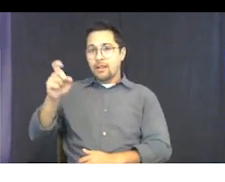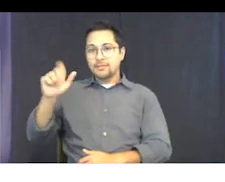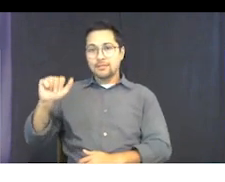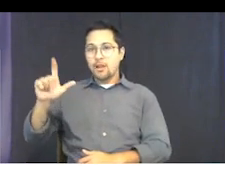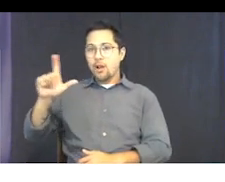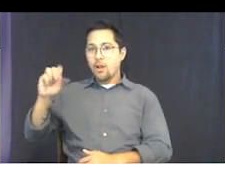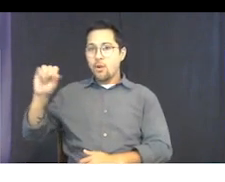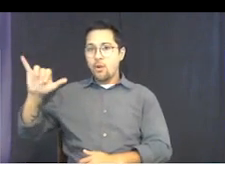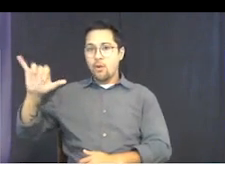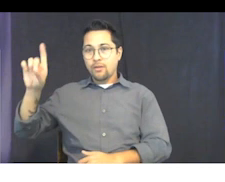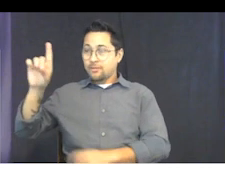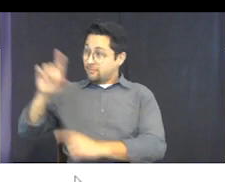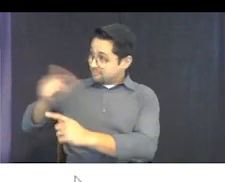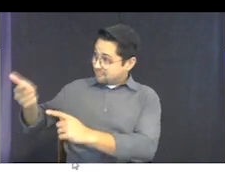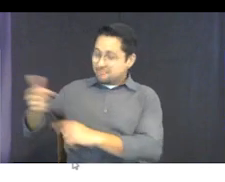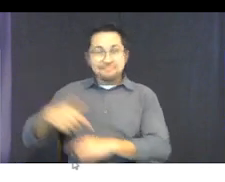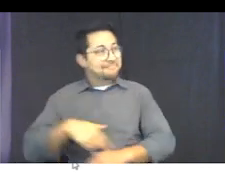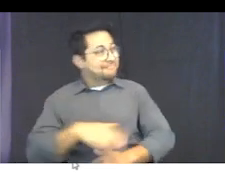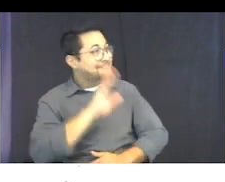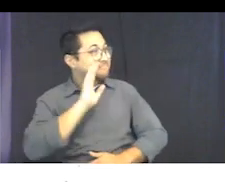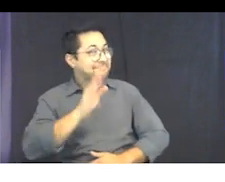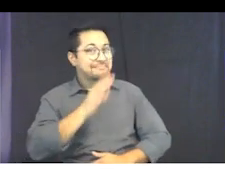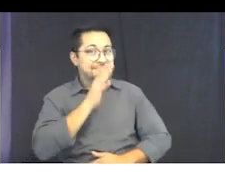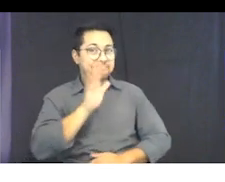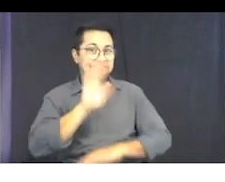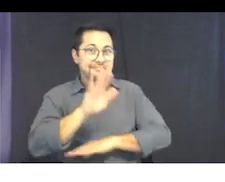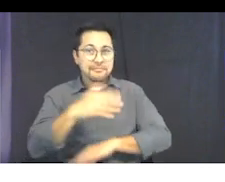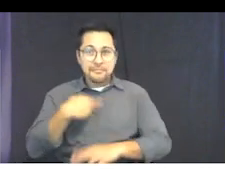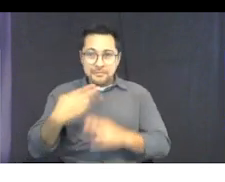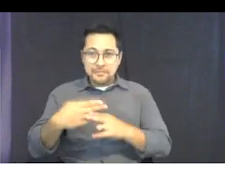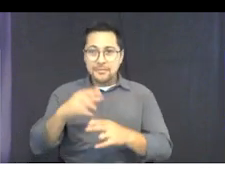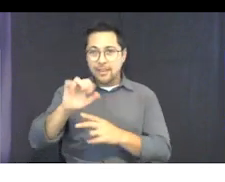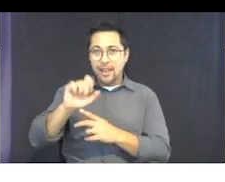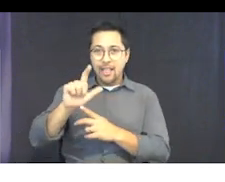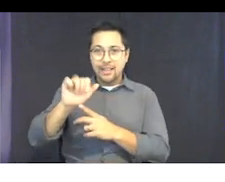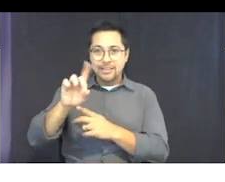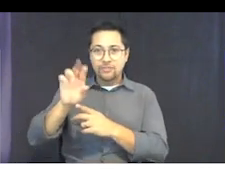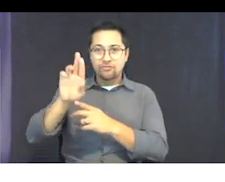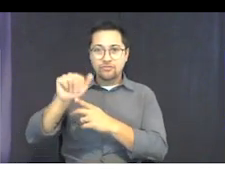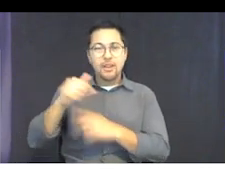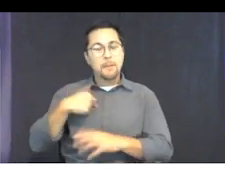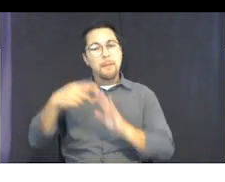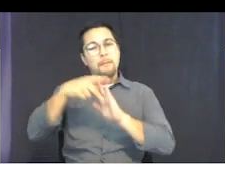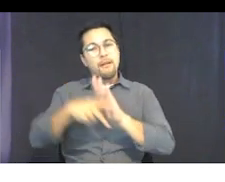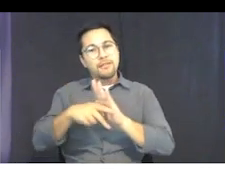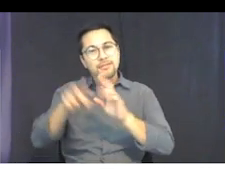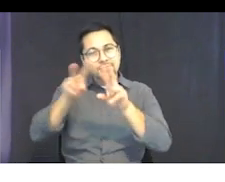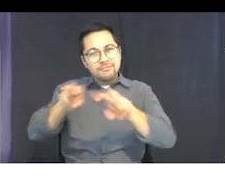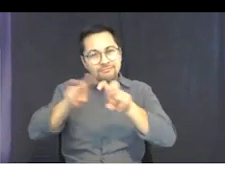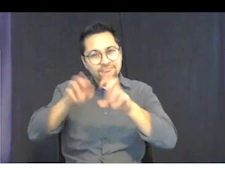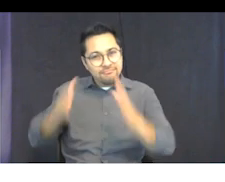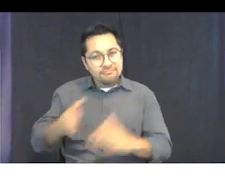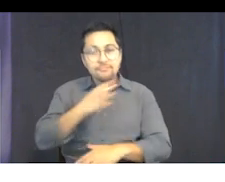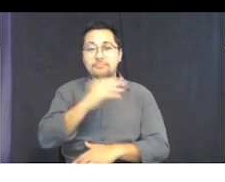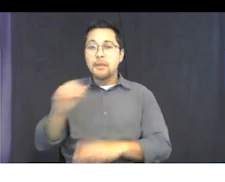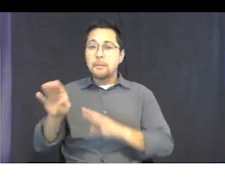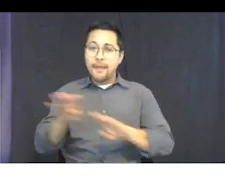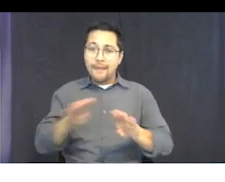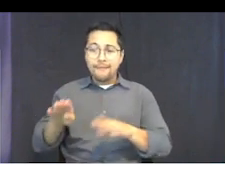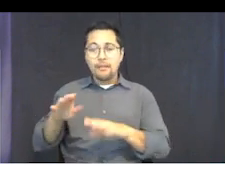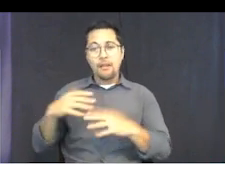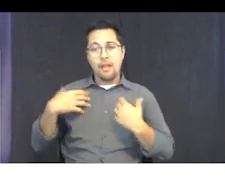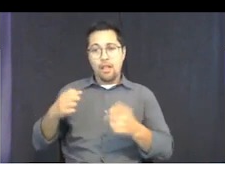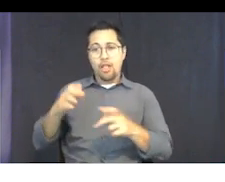Alexa? Good afternoon. My name is Alexandria Lloyd, and I'm a policy analyst in the Behavioral Health Unit at